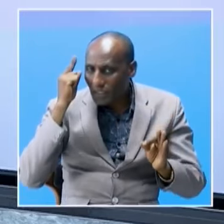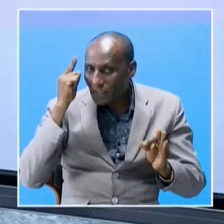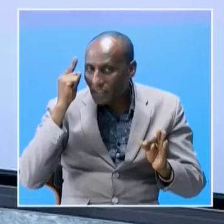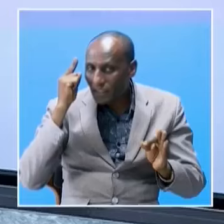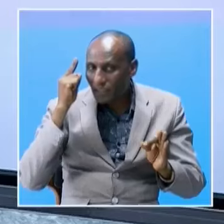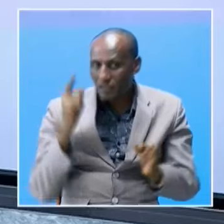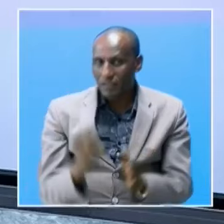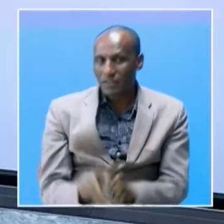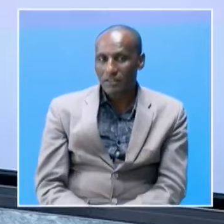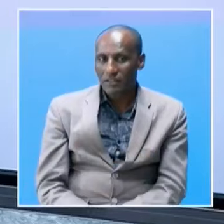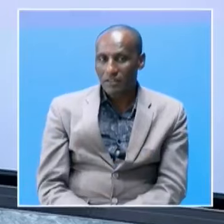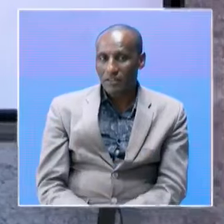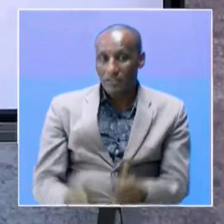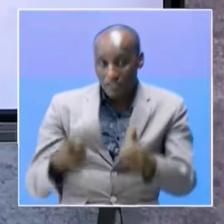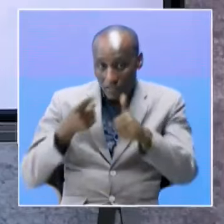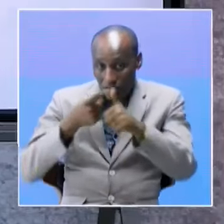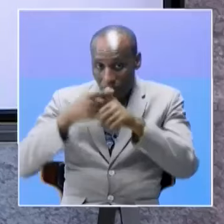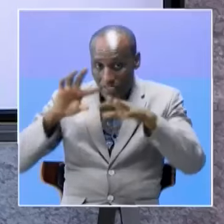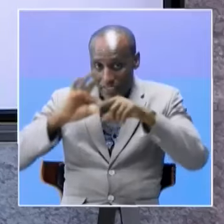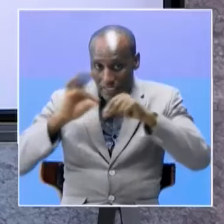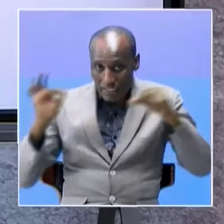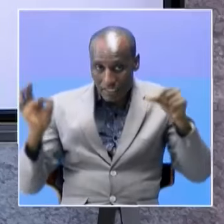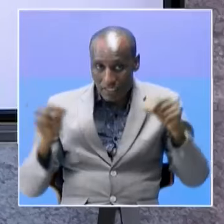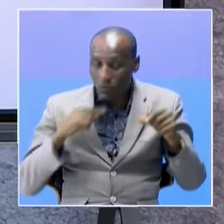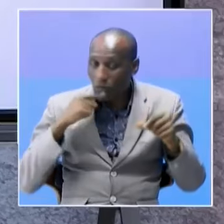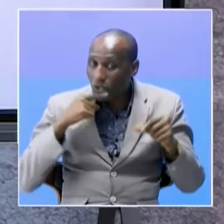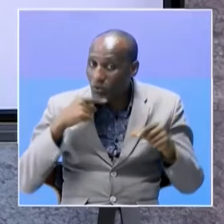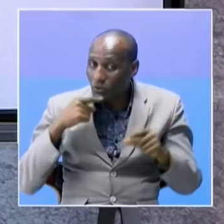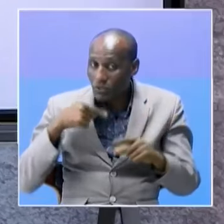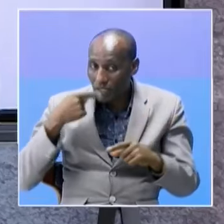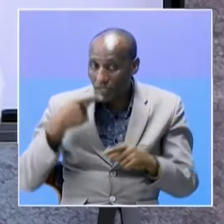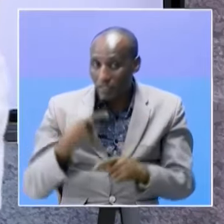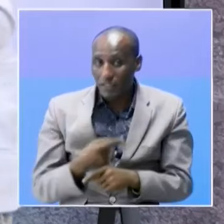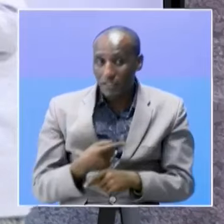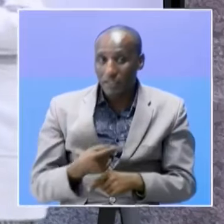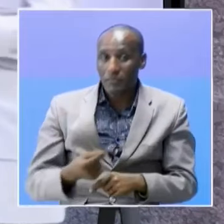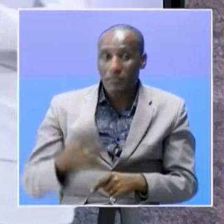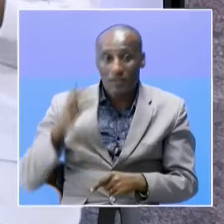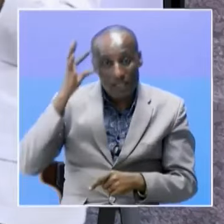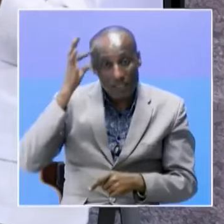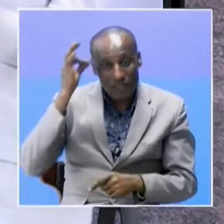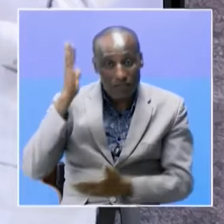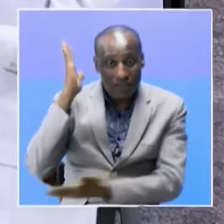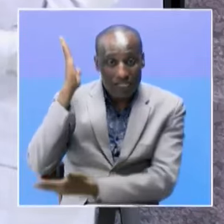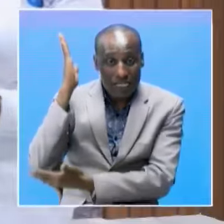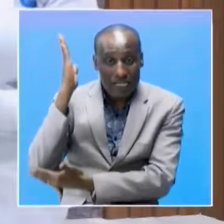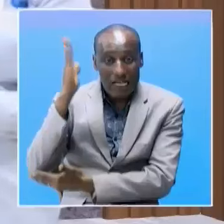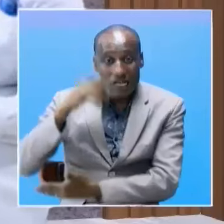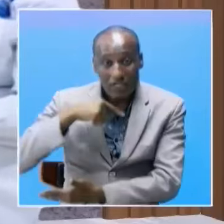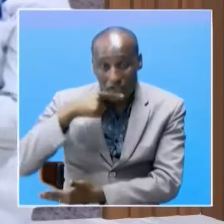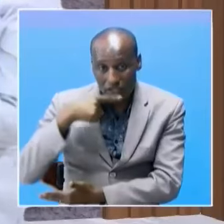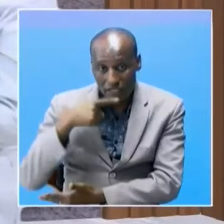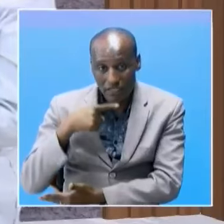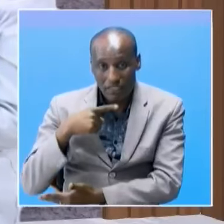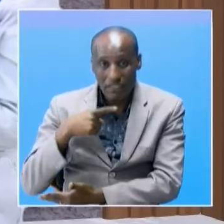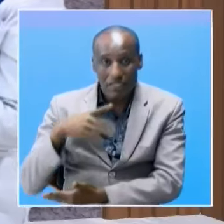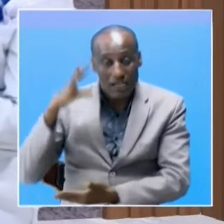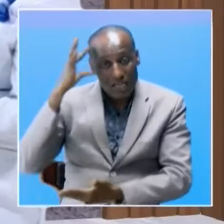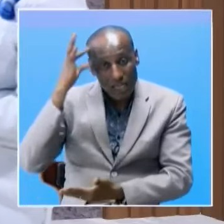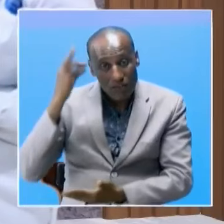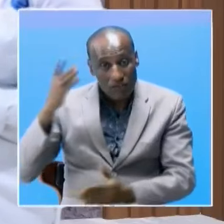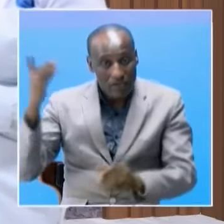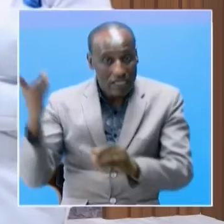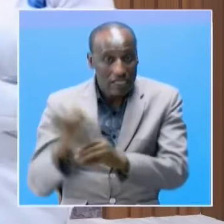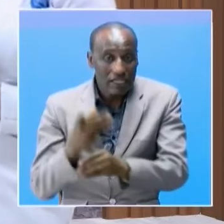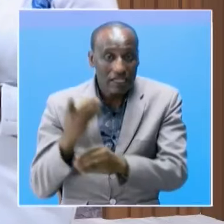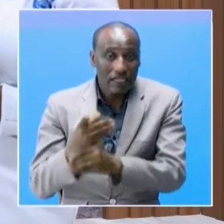Yeah, in the first sentence, what do we say? If God says, if the Creator say, it shall rain,